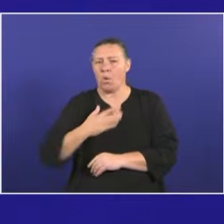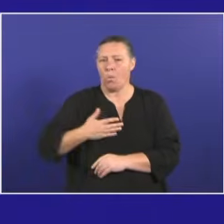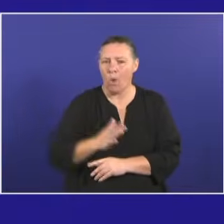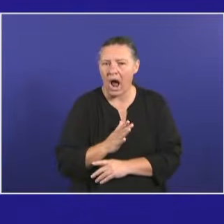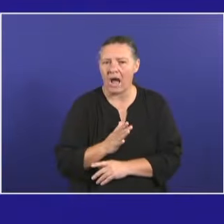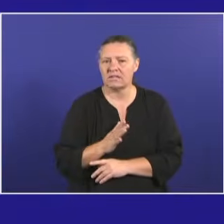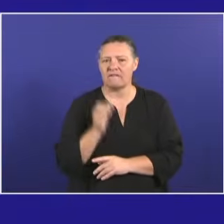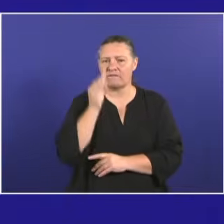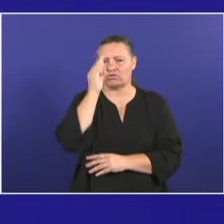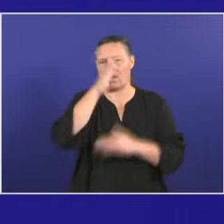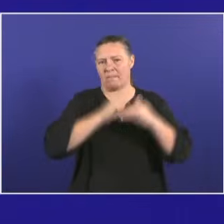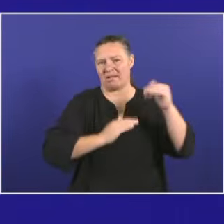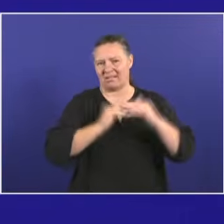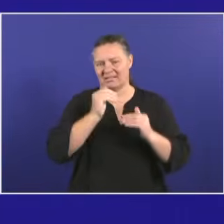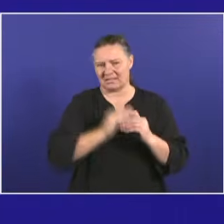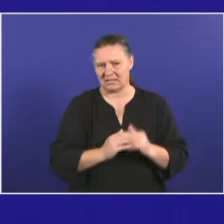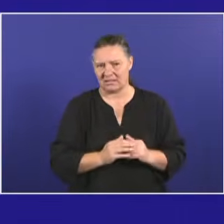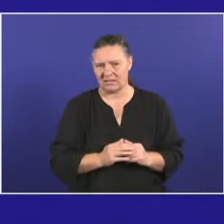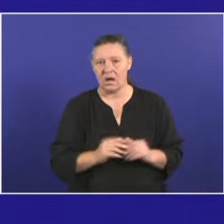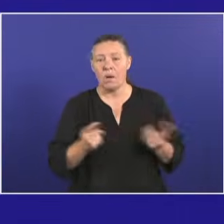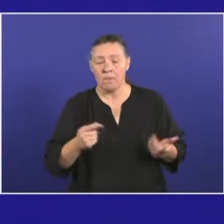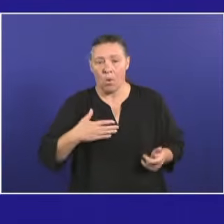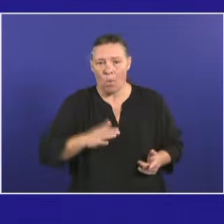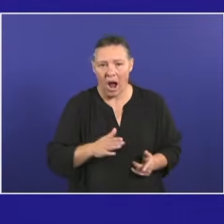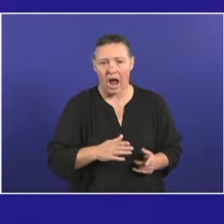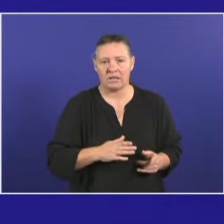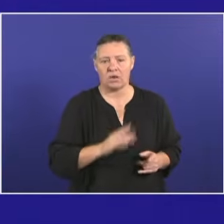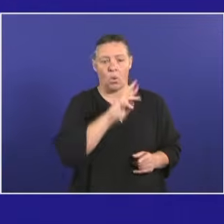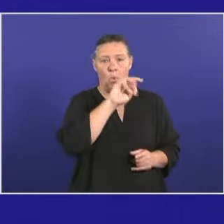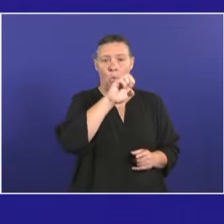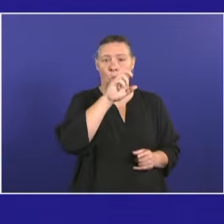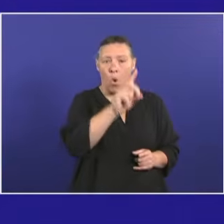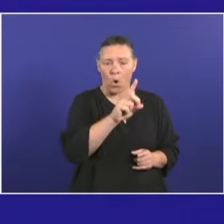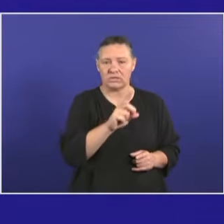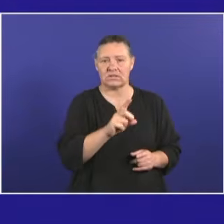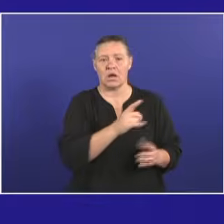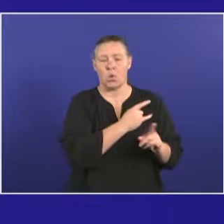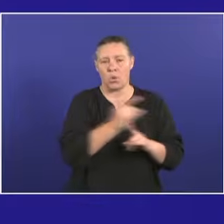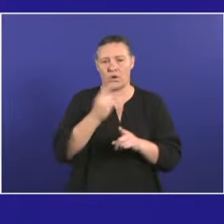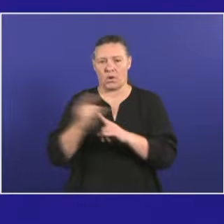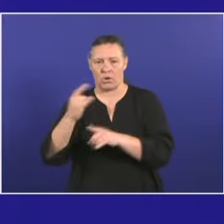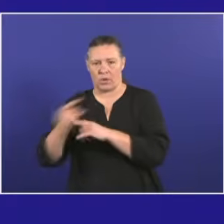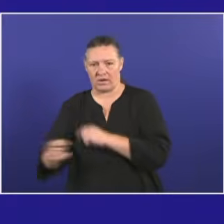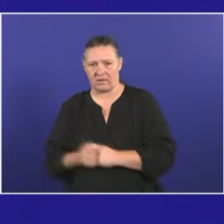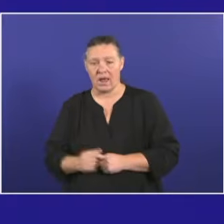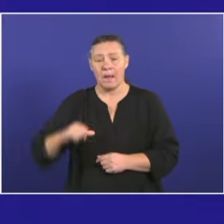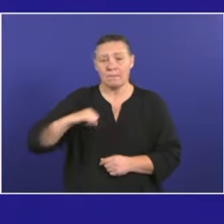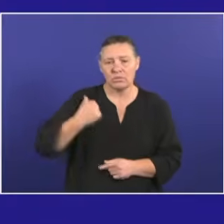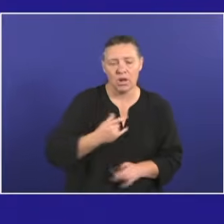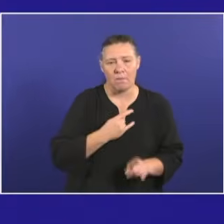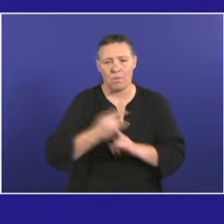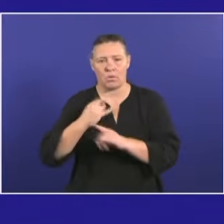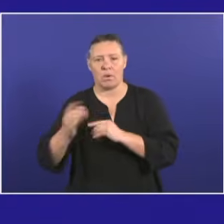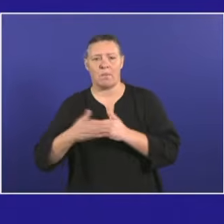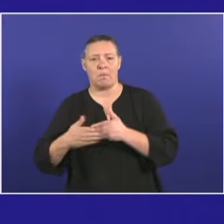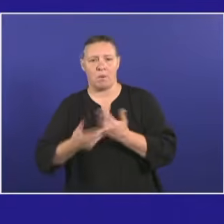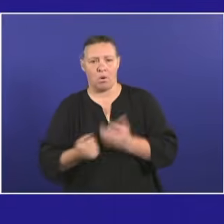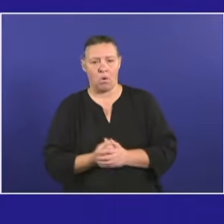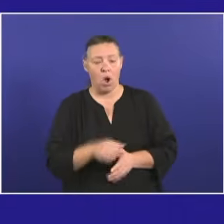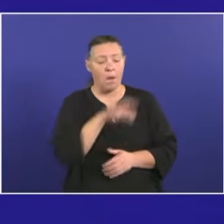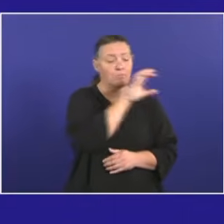And what you are doing is going to make sure that we win more wards, more municipalities, more provinces.